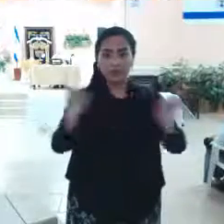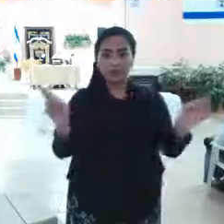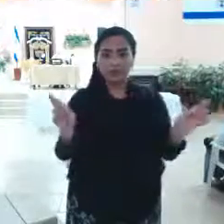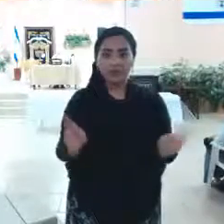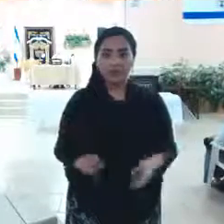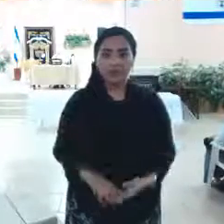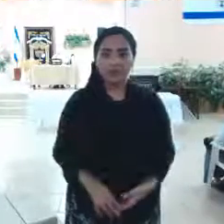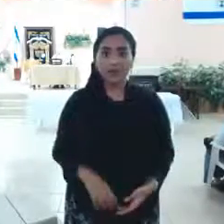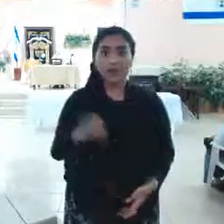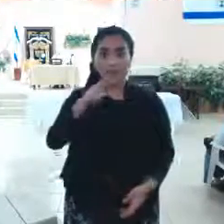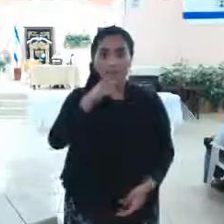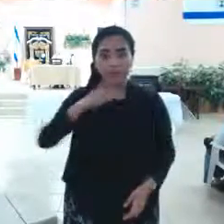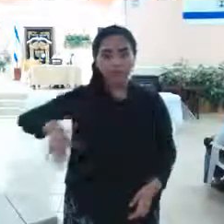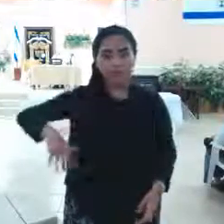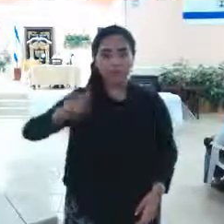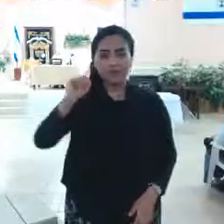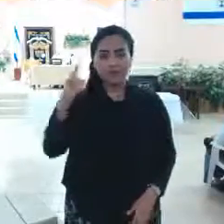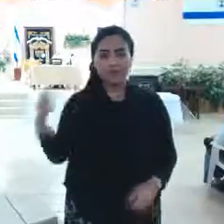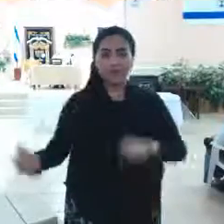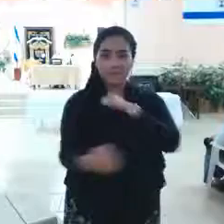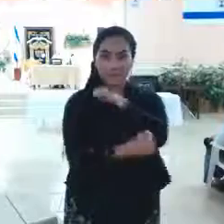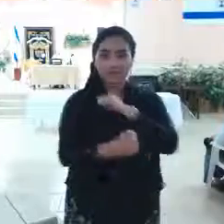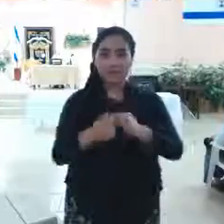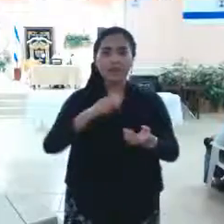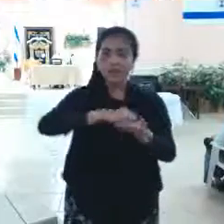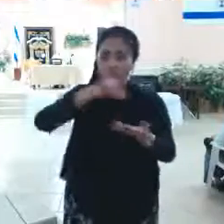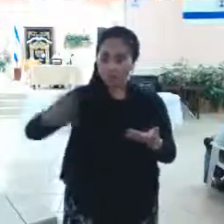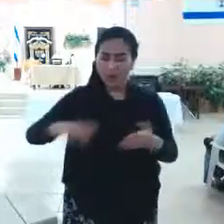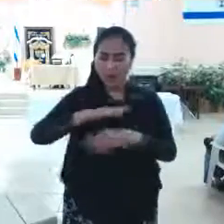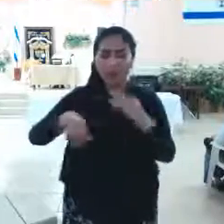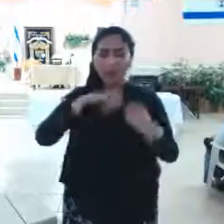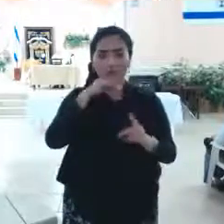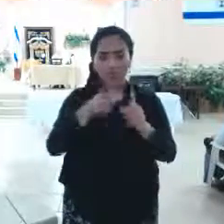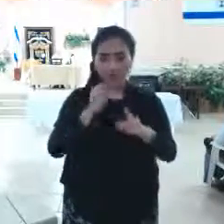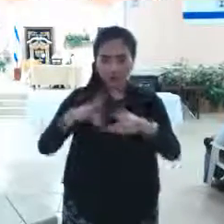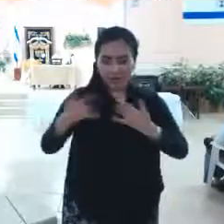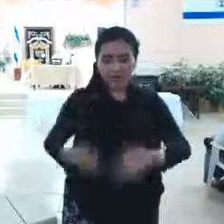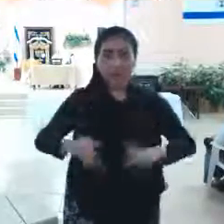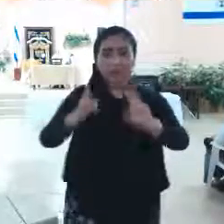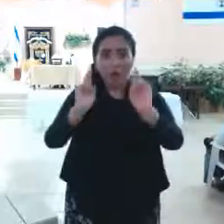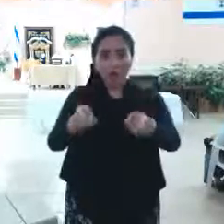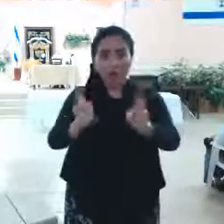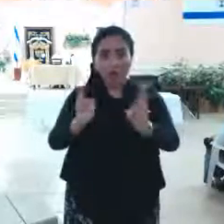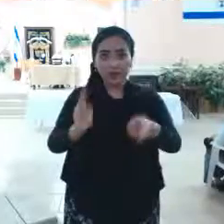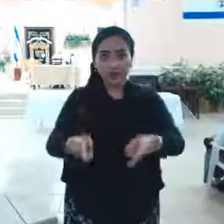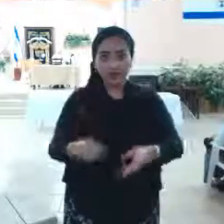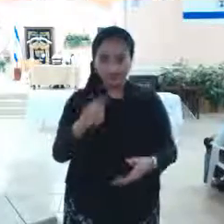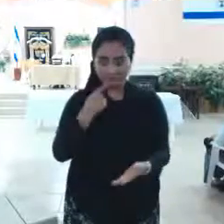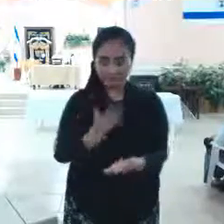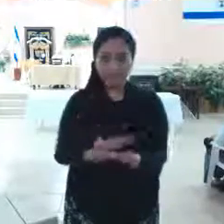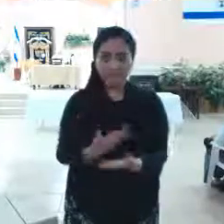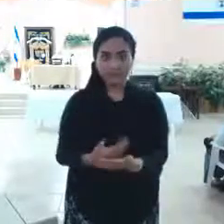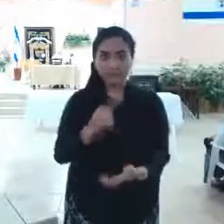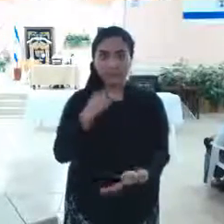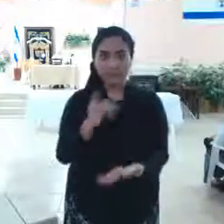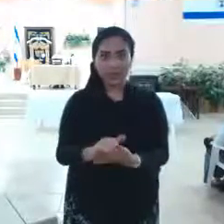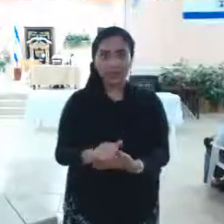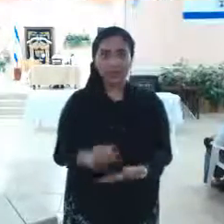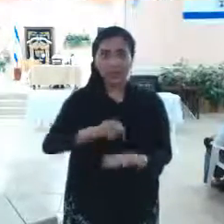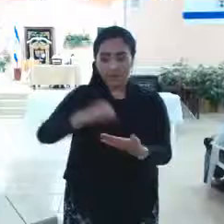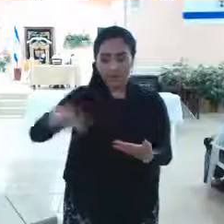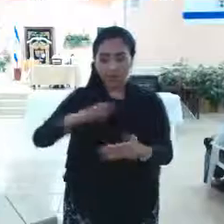that. So you that you didn't take of the first Pesach, take out all uncleanness of your heart fast. Here it says